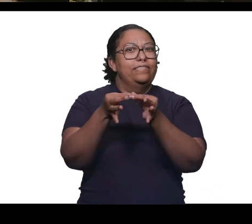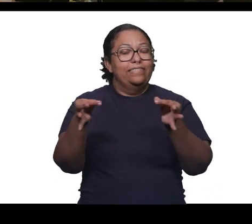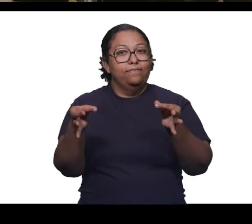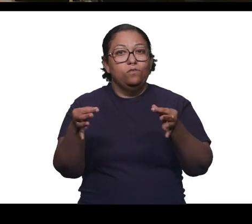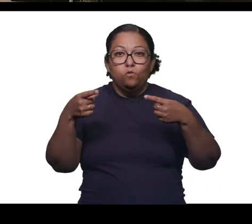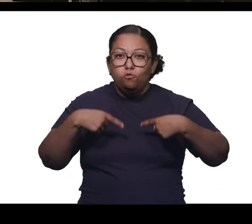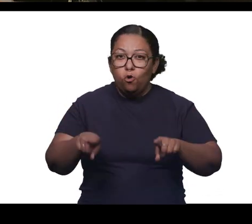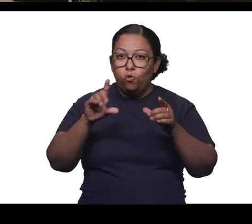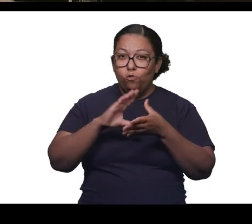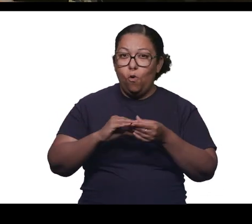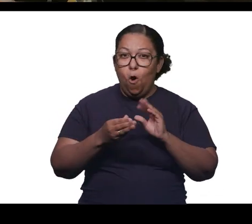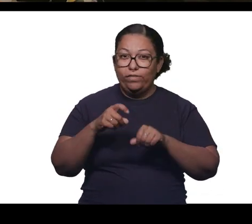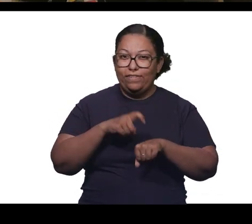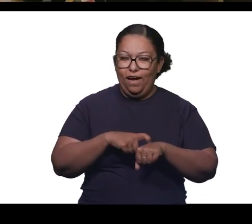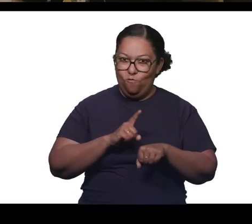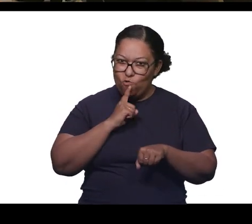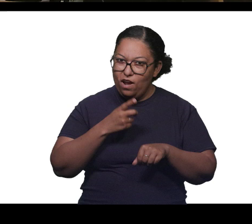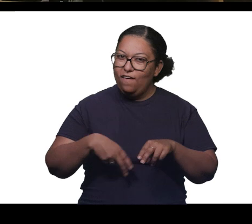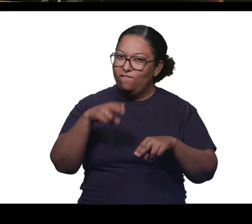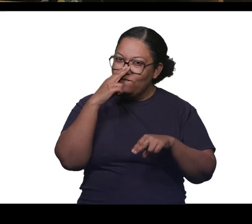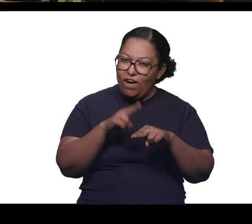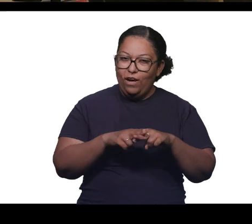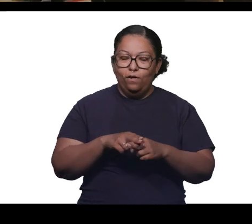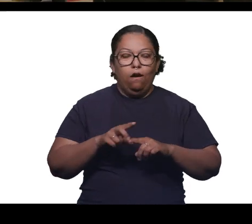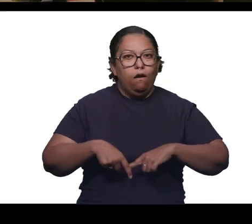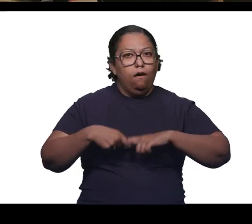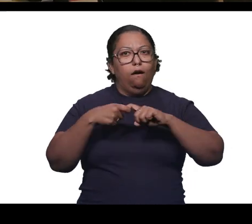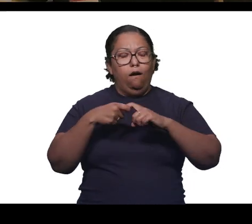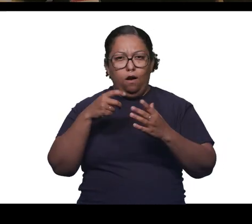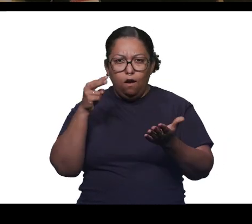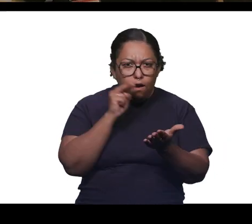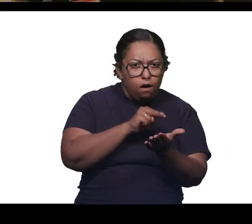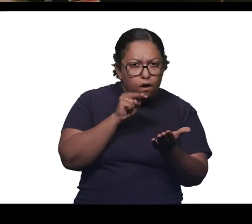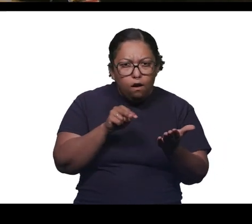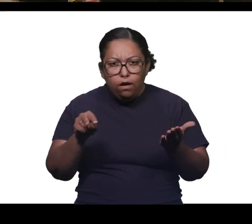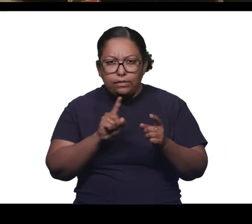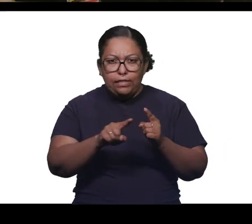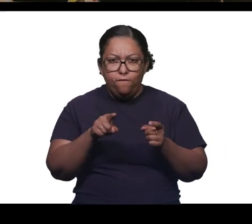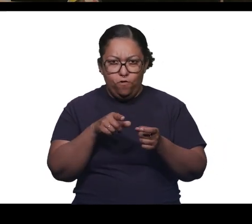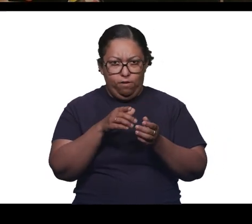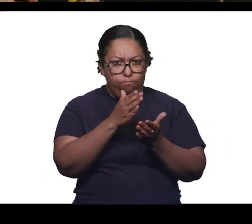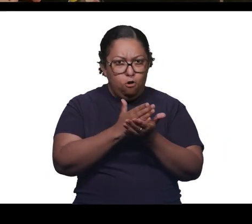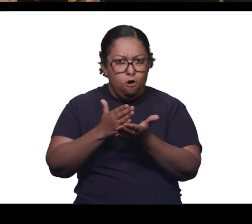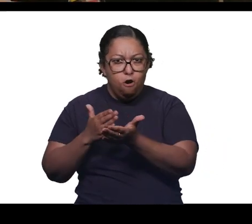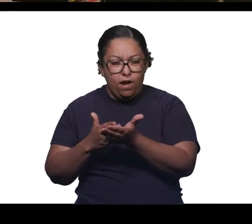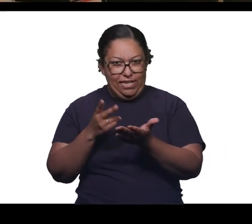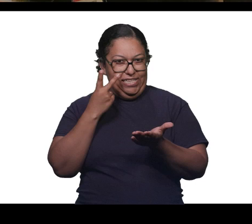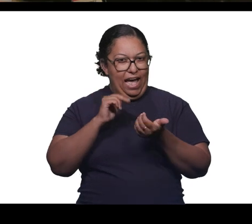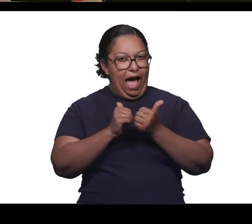and pause at some of those areas and see how these choices are helping us better understand the